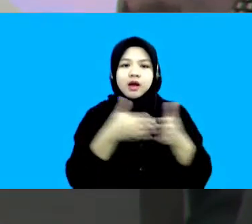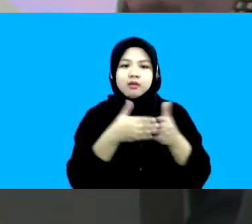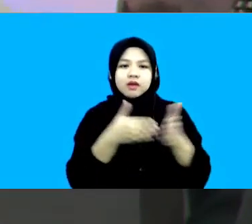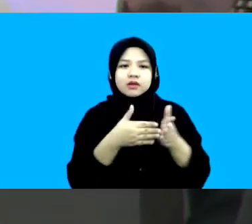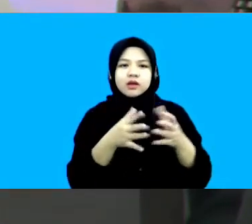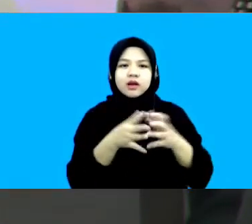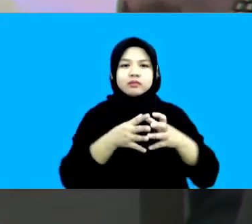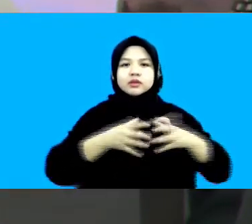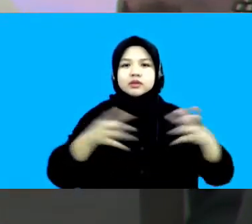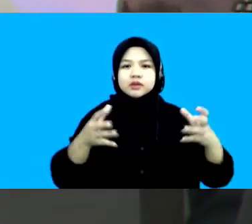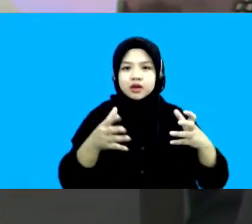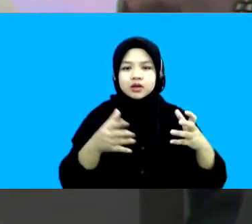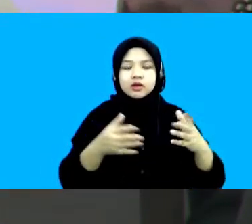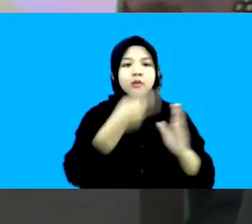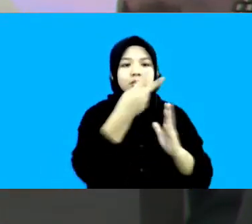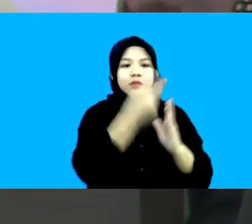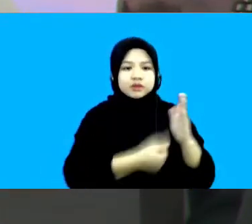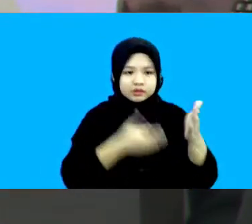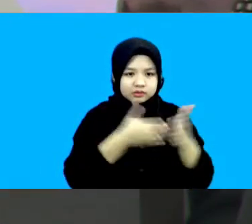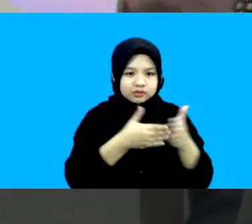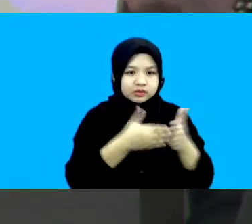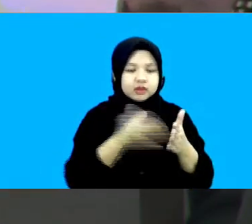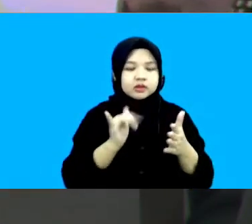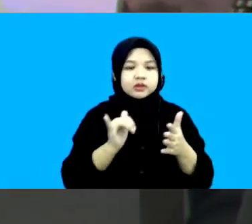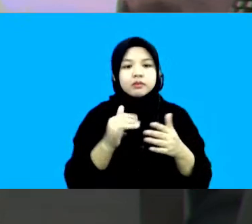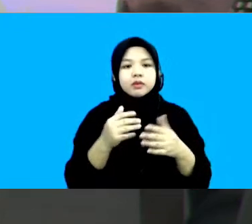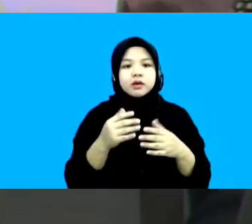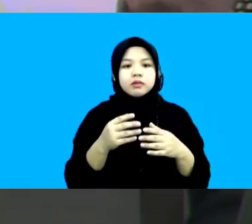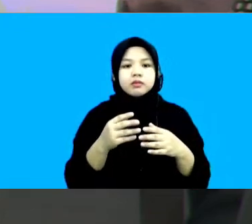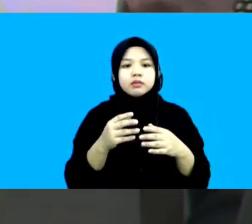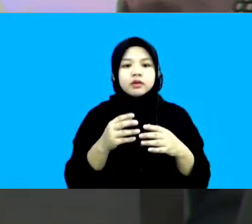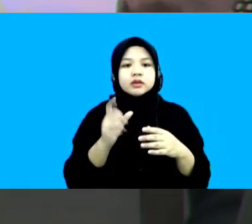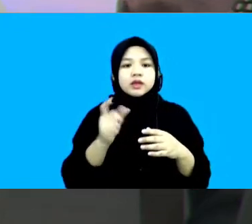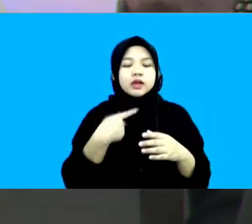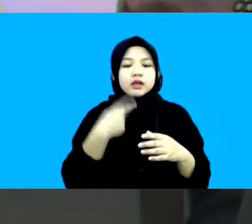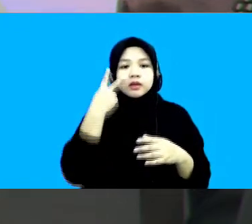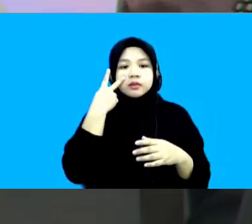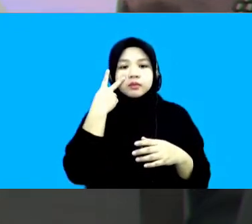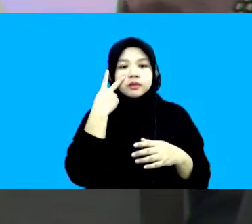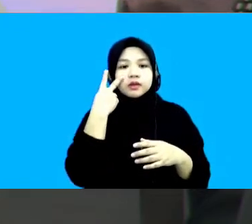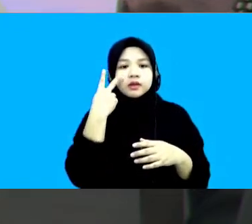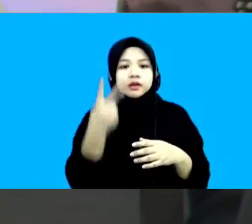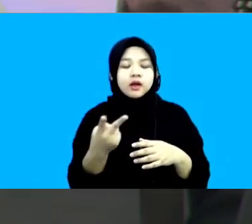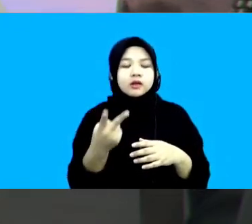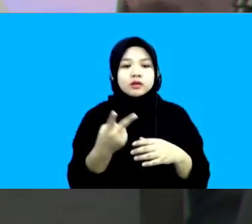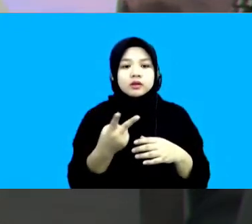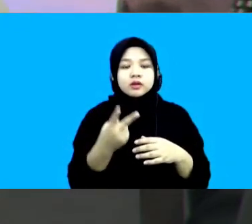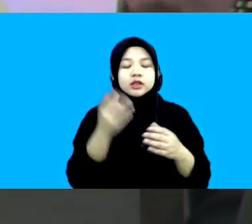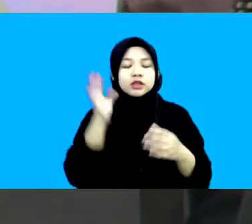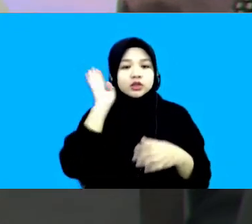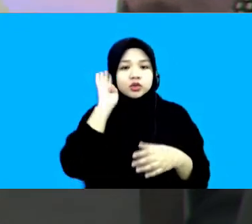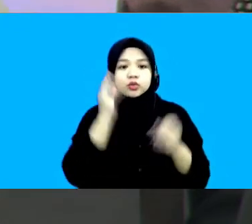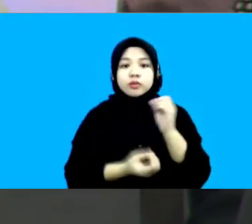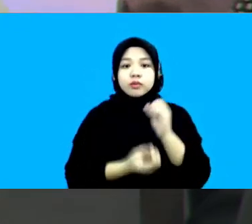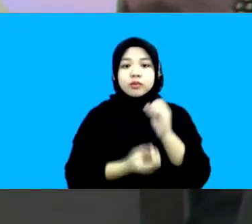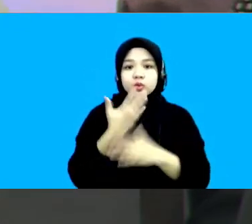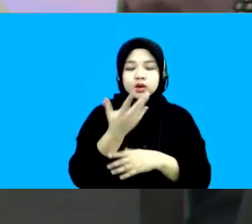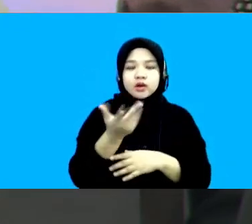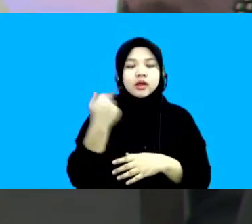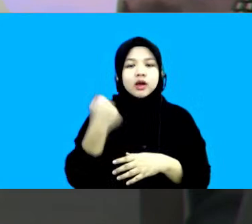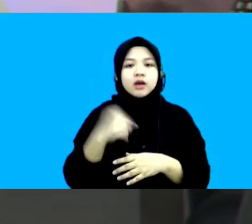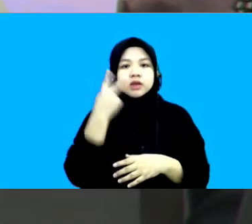refer about this education, the health, the sanitation, electricity, etc. Yeah, the other thing